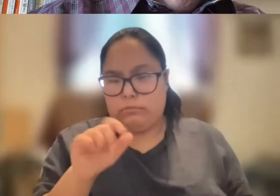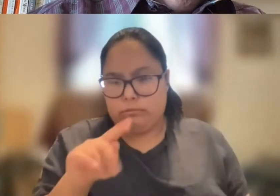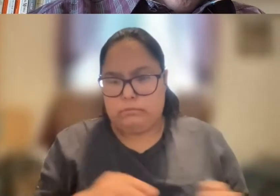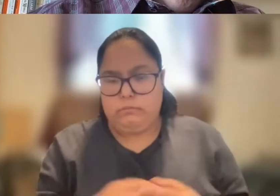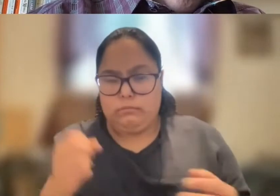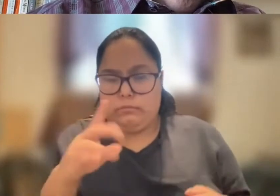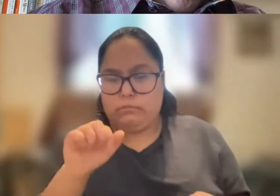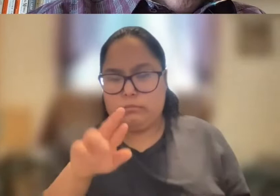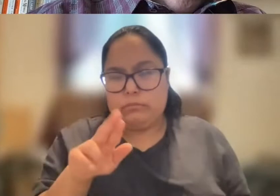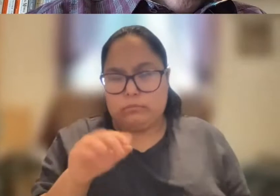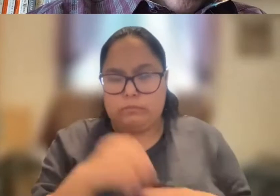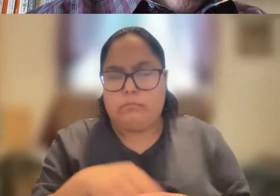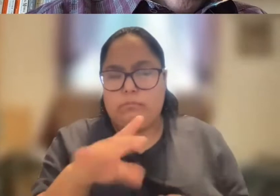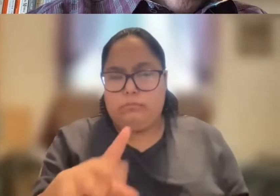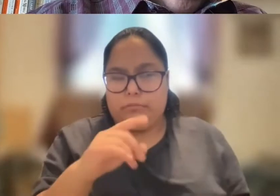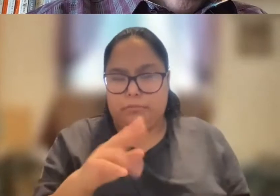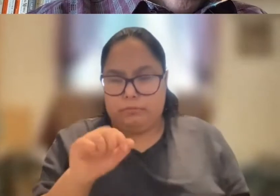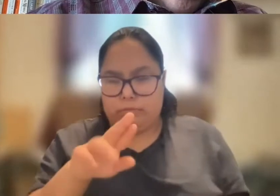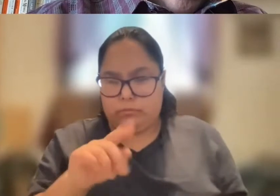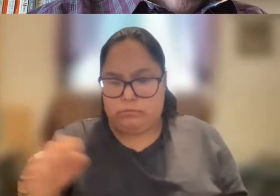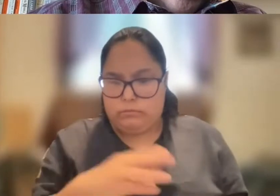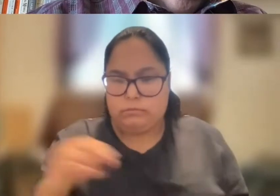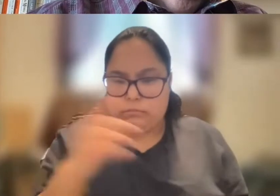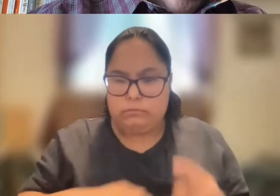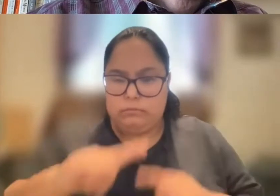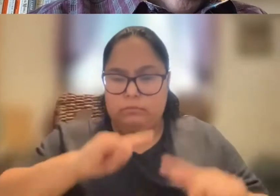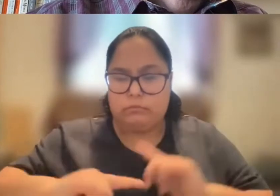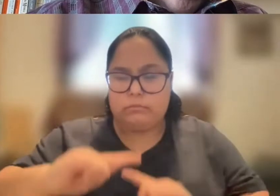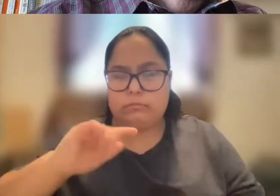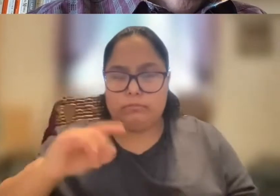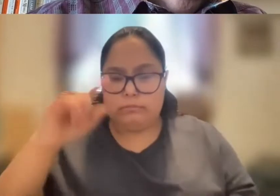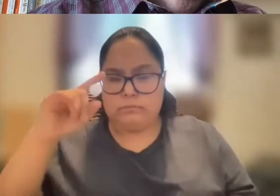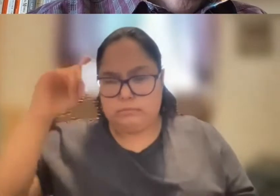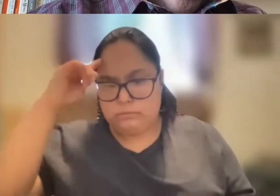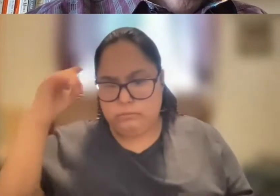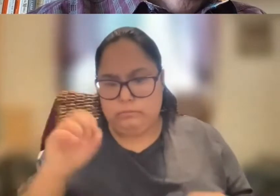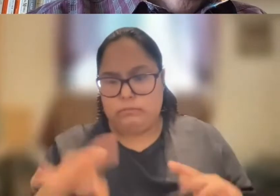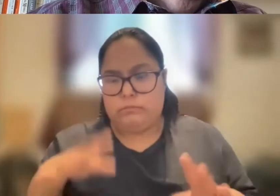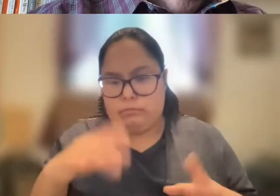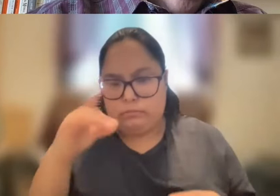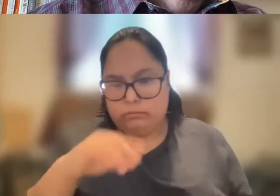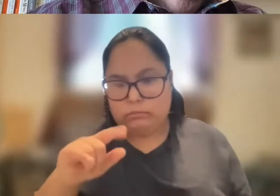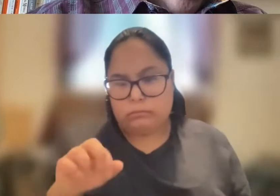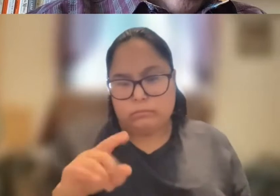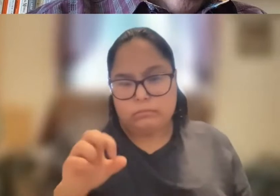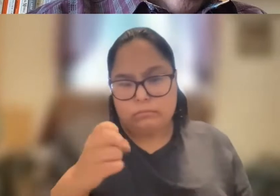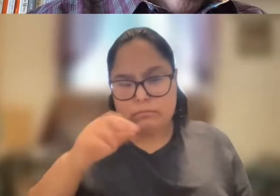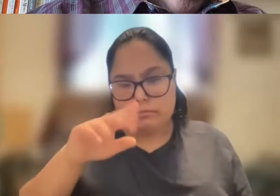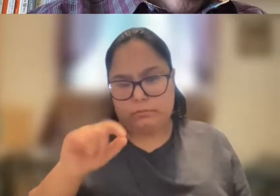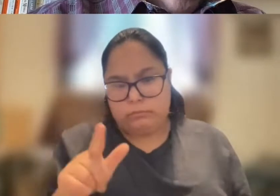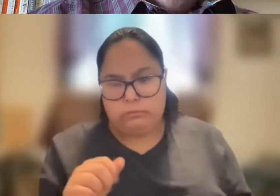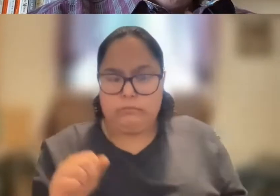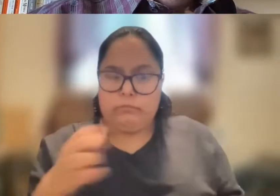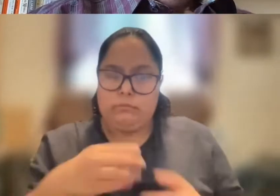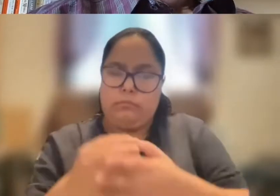the trauma of the arrest and all the hatred and vitriol sent my way.